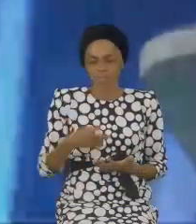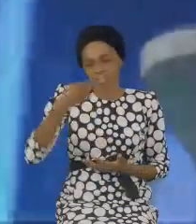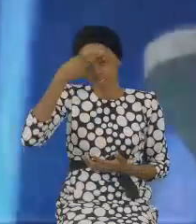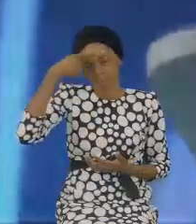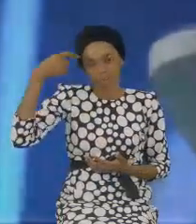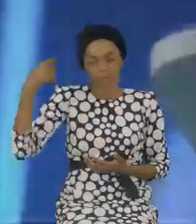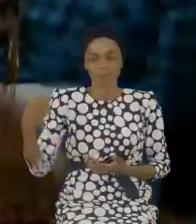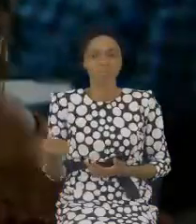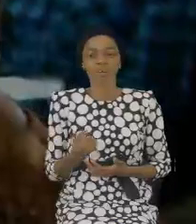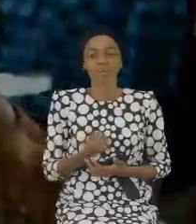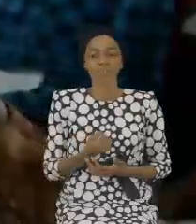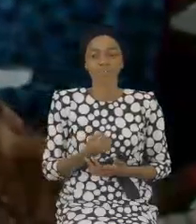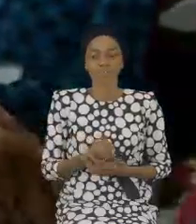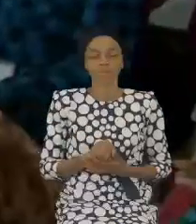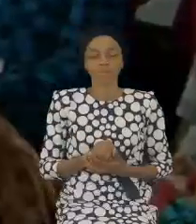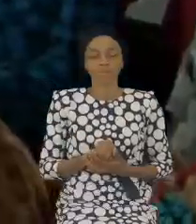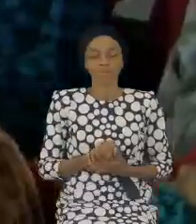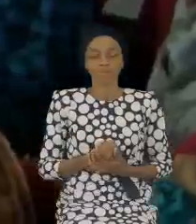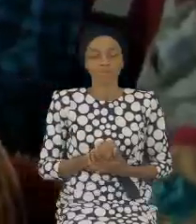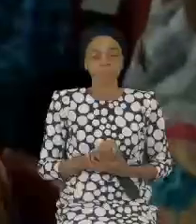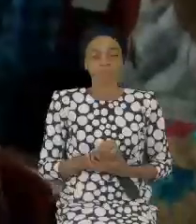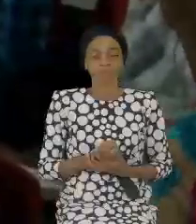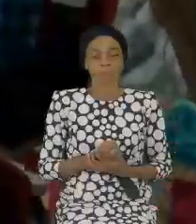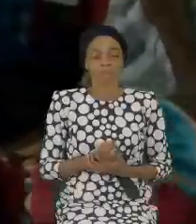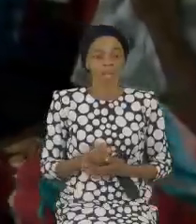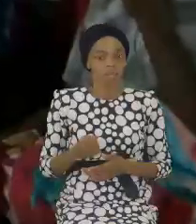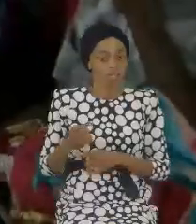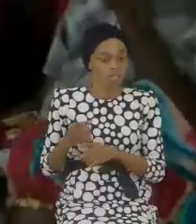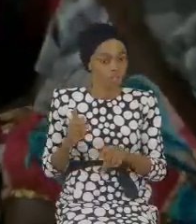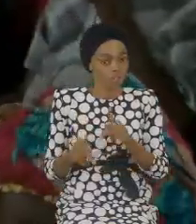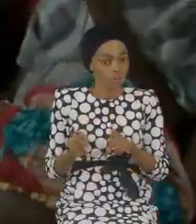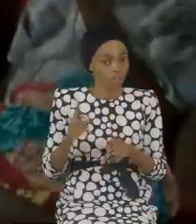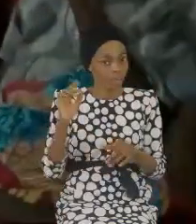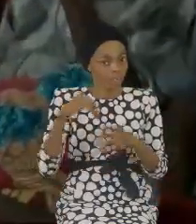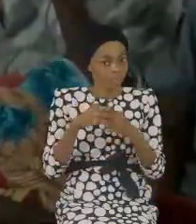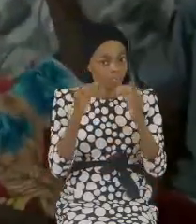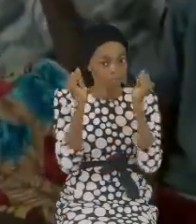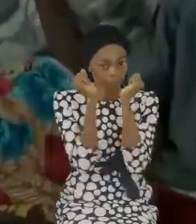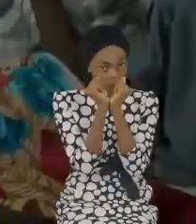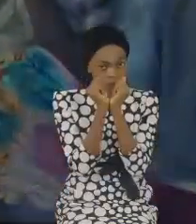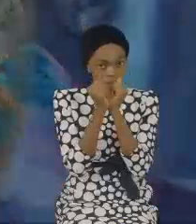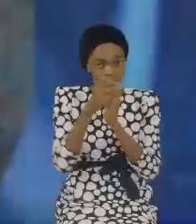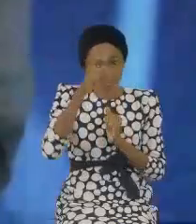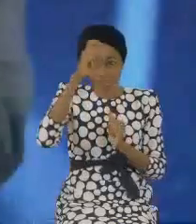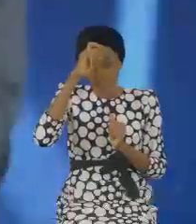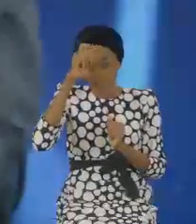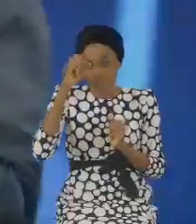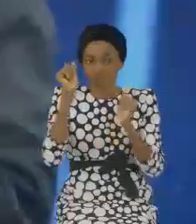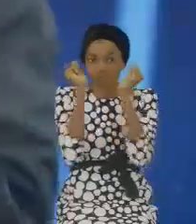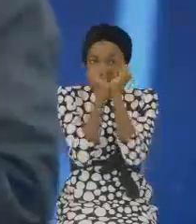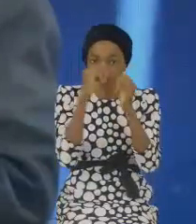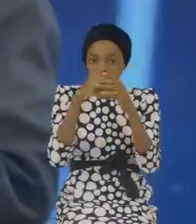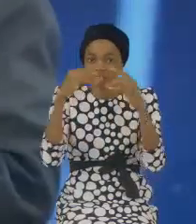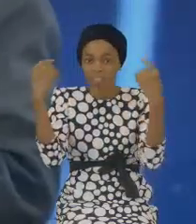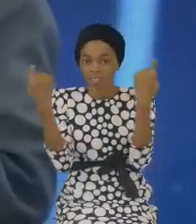because, excuse me, God bless you. They were in bondage in Egypt, in bondage to the Assyrians, in bondage